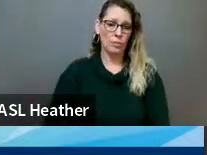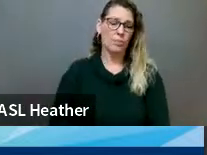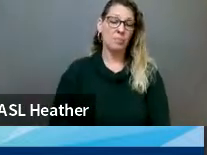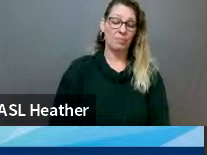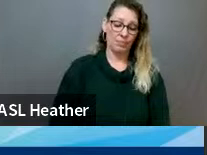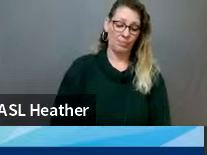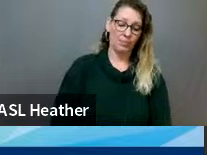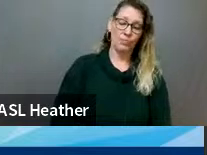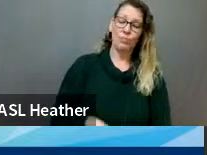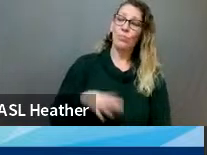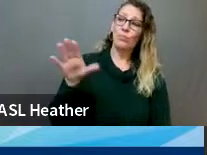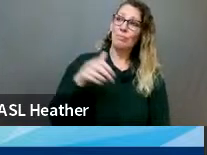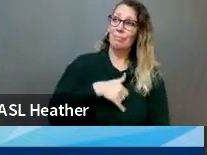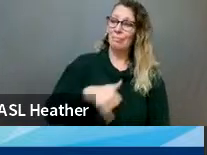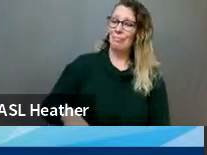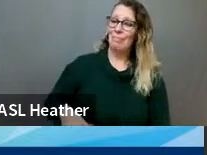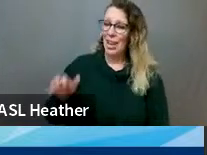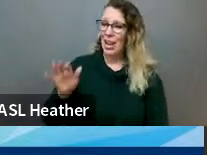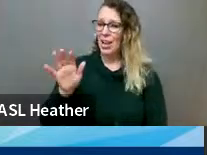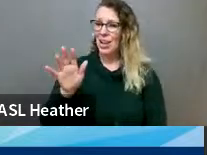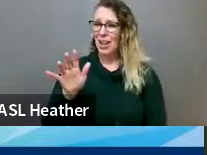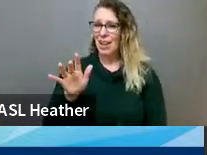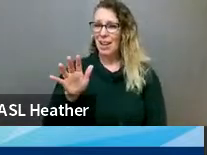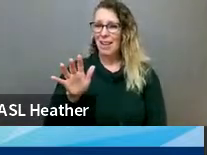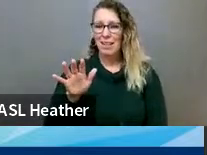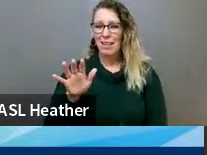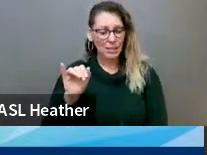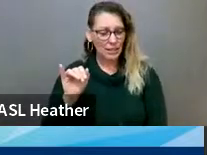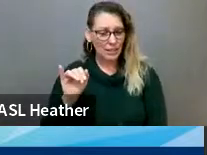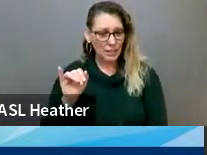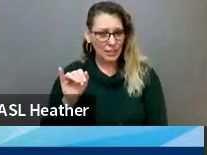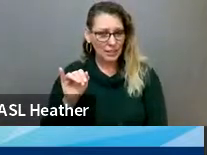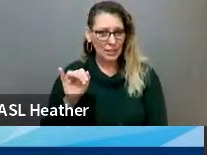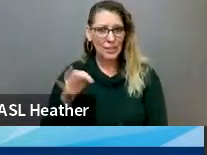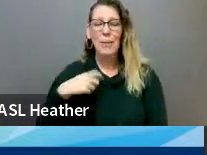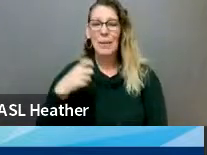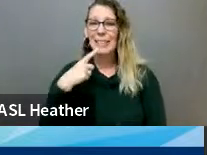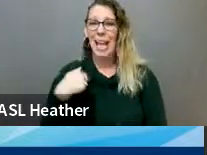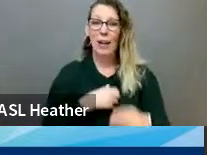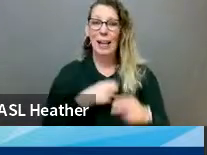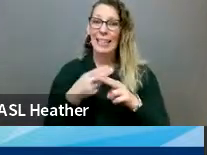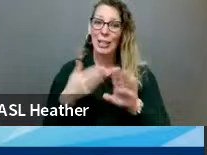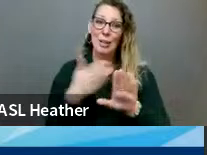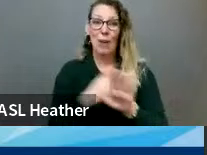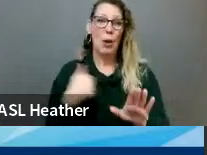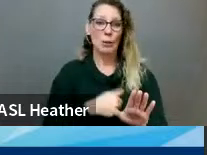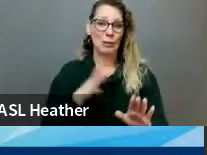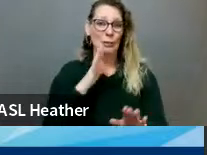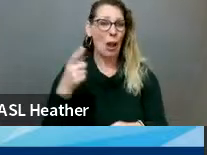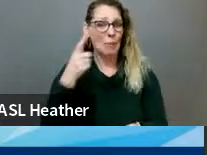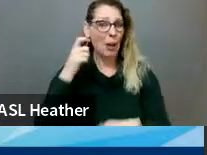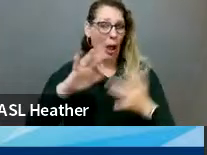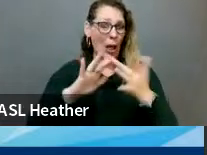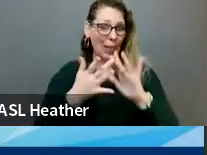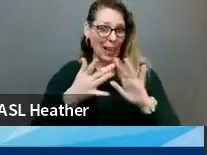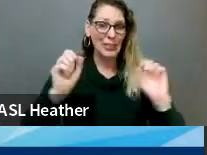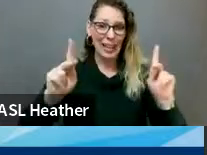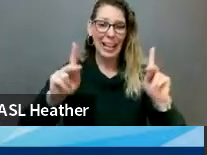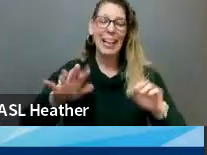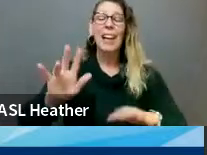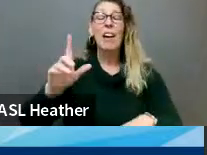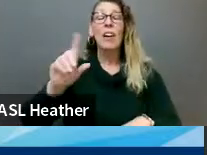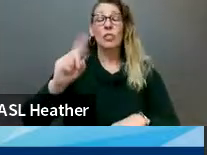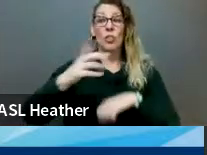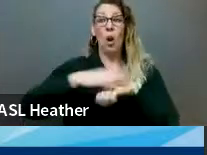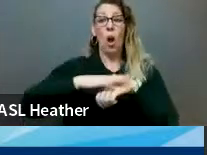Just Mayor, just Carly, we're supposed to state our names before we talk to people online, so sorry about that. Just on